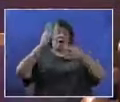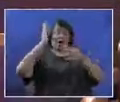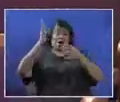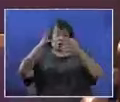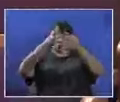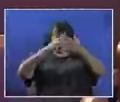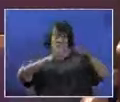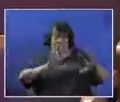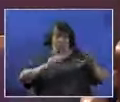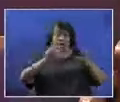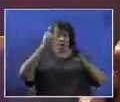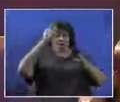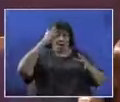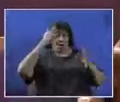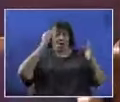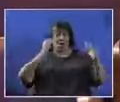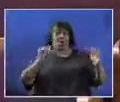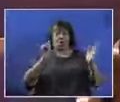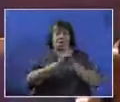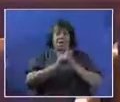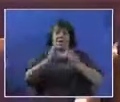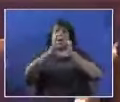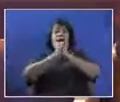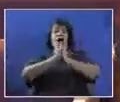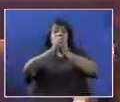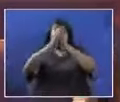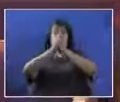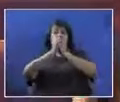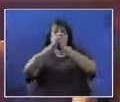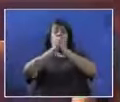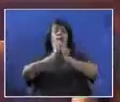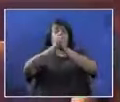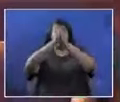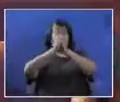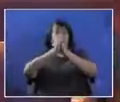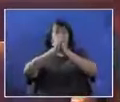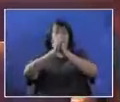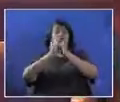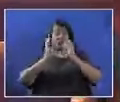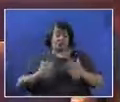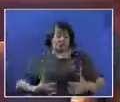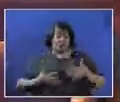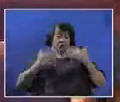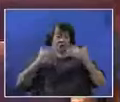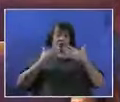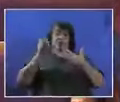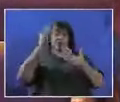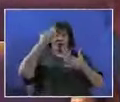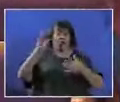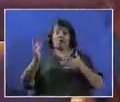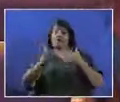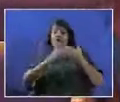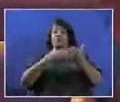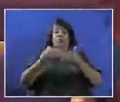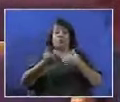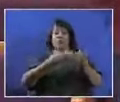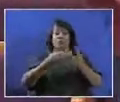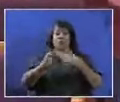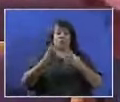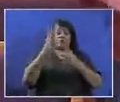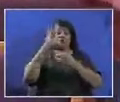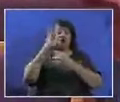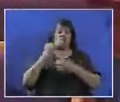you up this morning. And I'm speaking to you, whatever it is that you may be going through, we know that all things